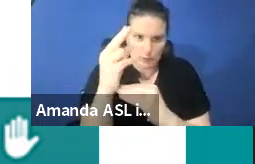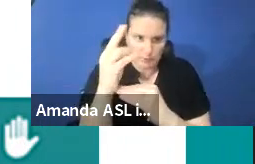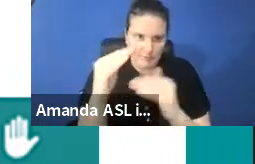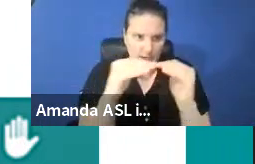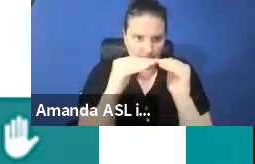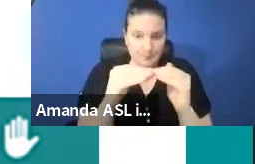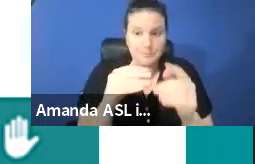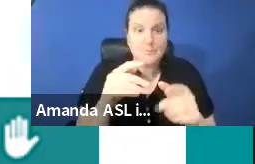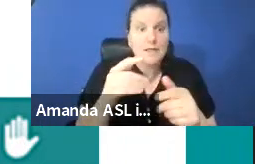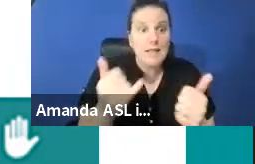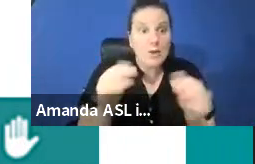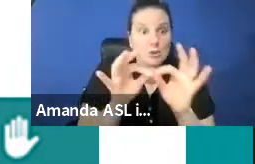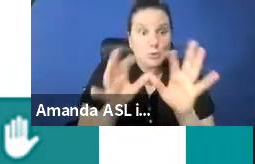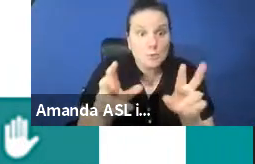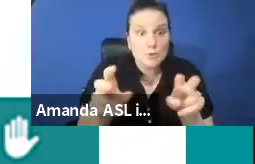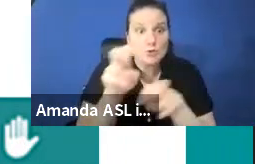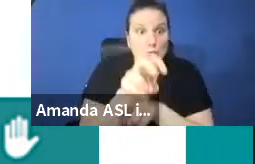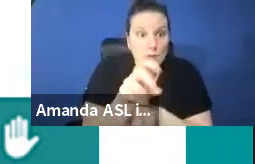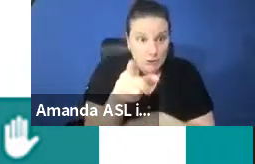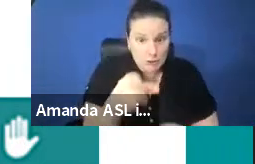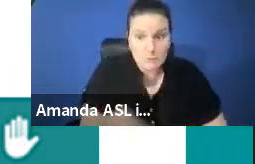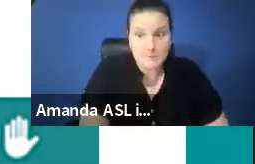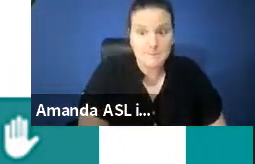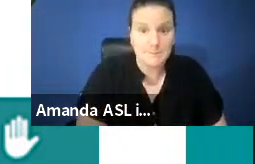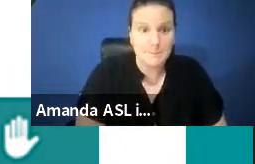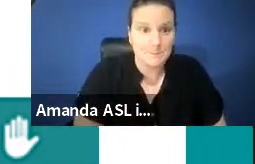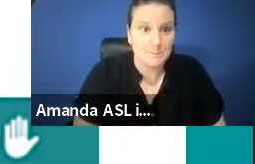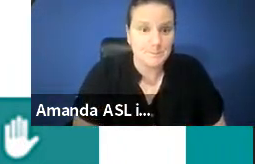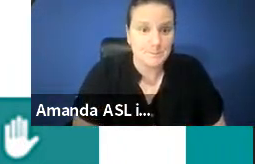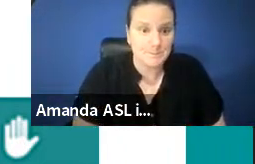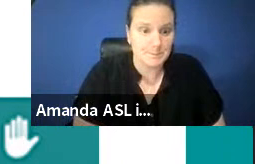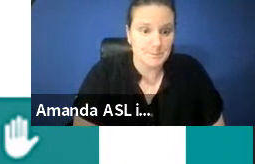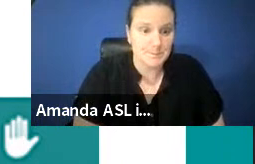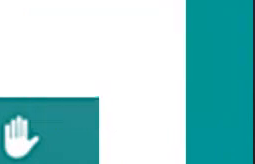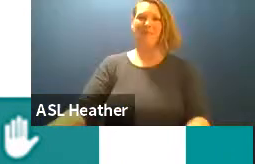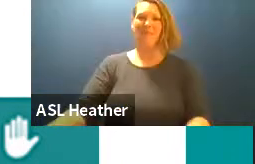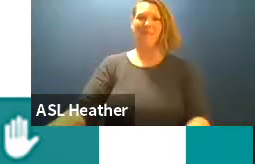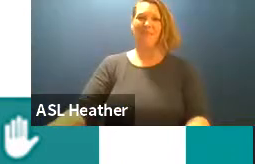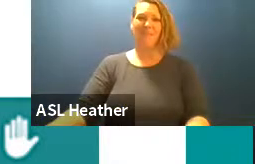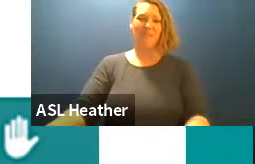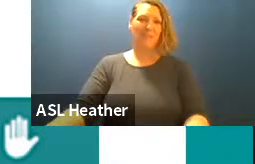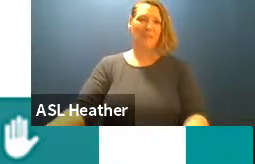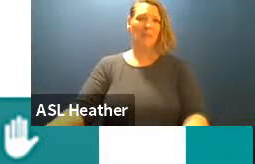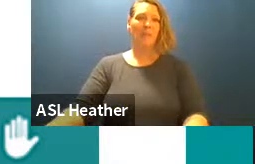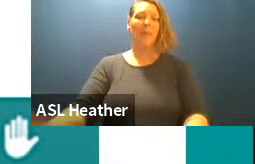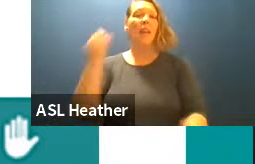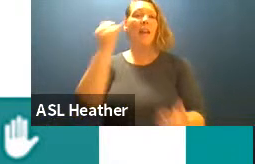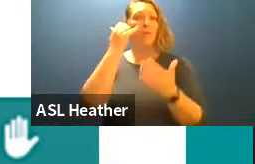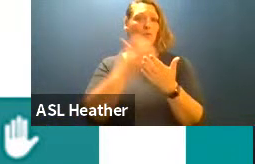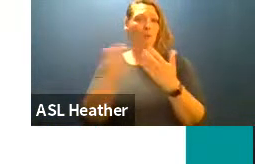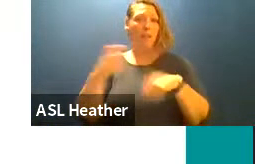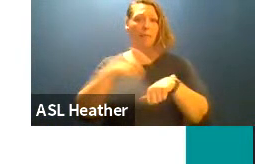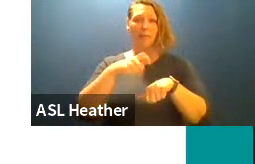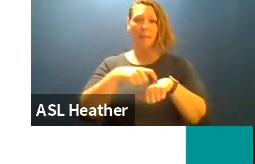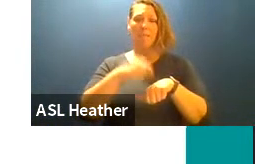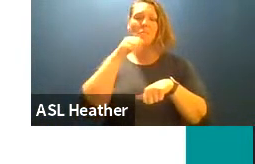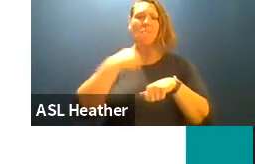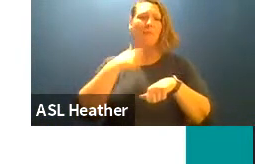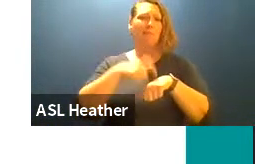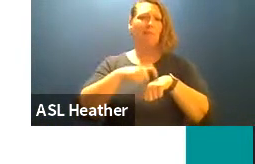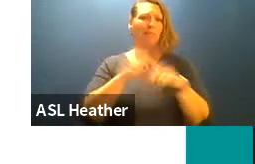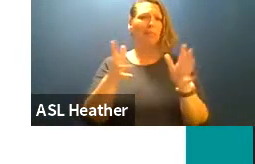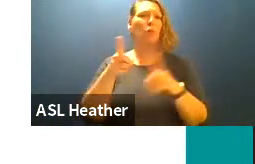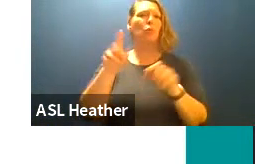fair for everyone. Next, if we run out of time and you have not had a chance to speak, you can still provide a comment after the